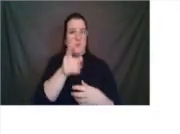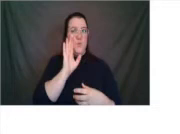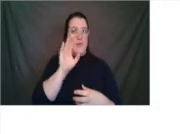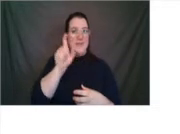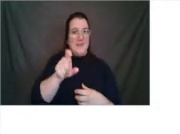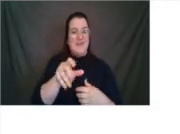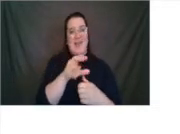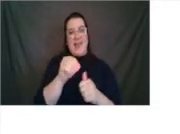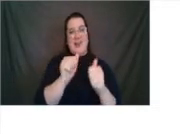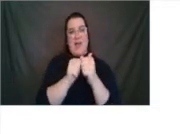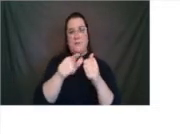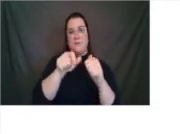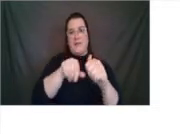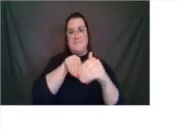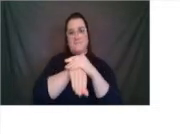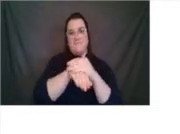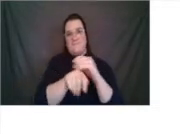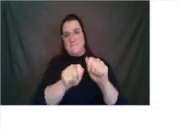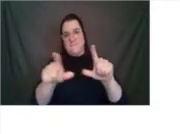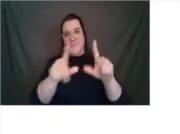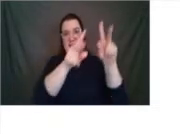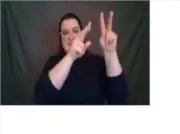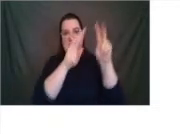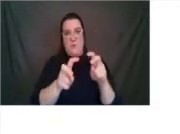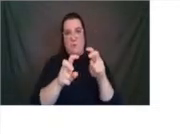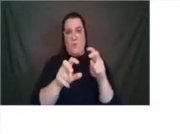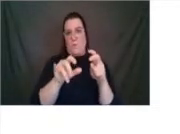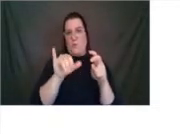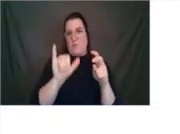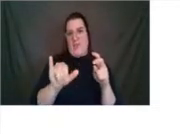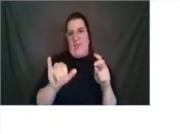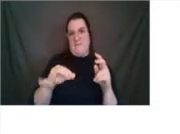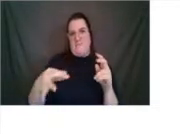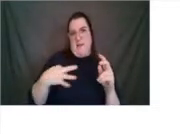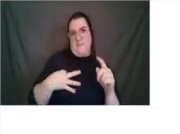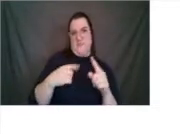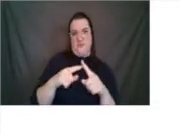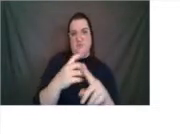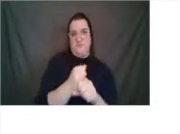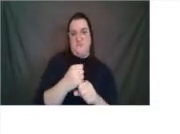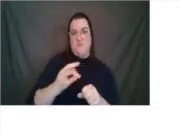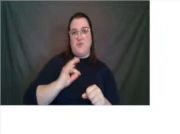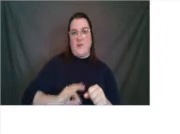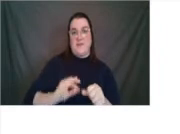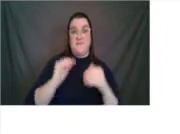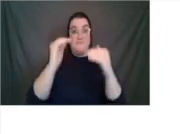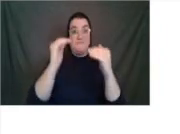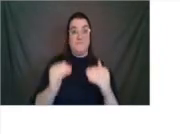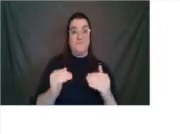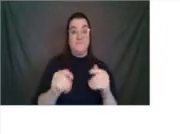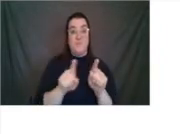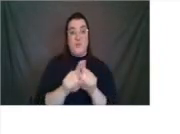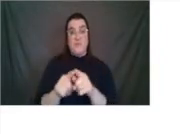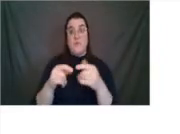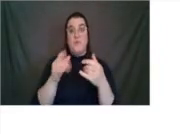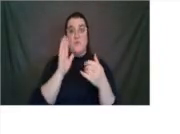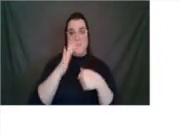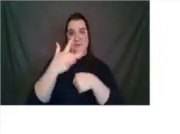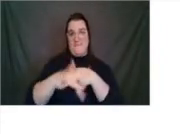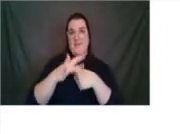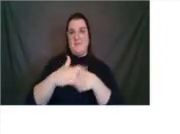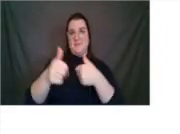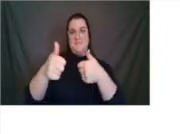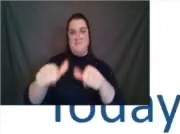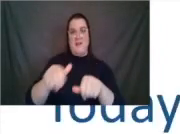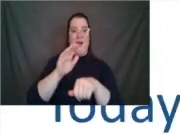And this is other information that you will need and how you can access the ability to download the application to receive